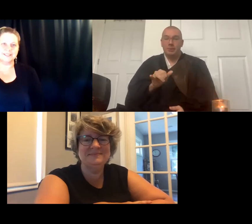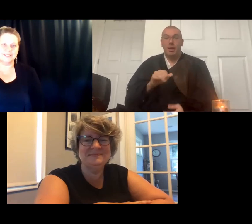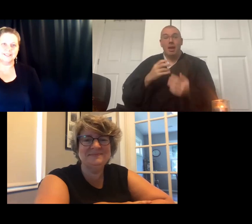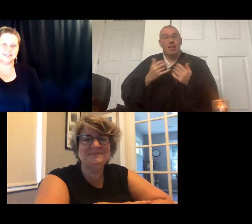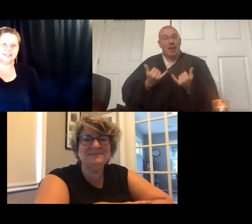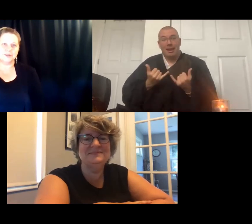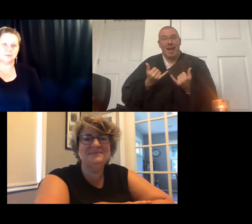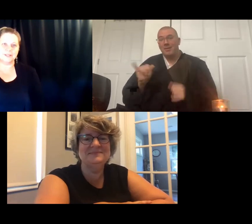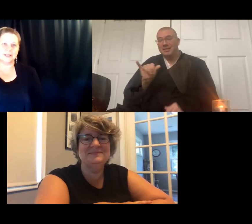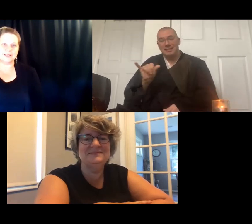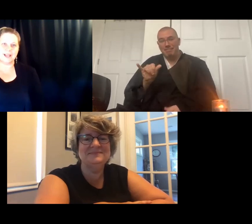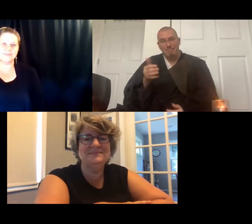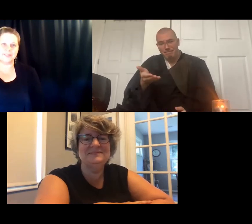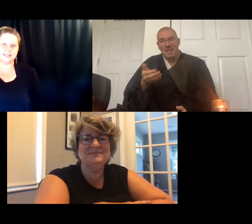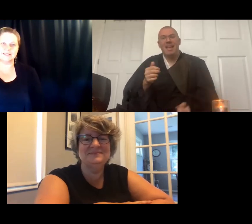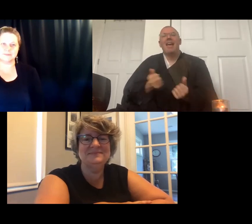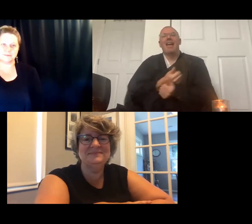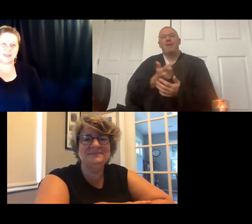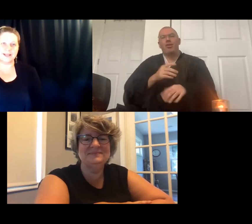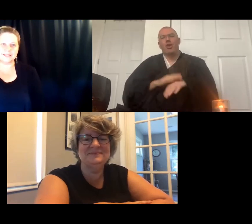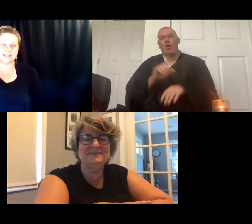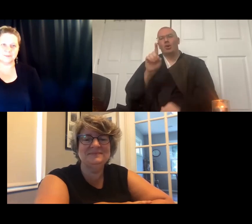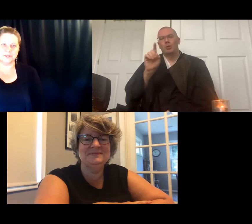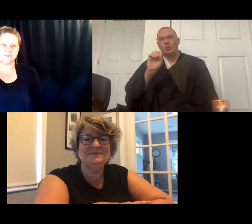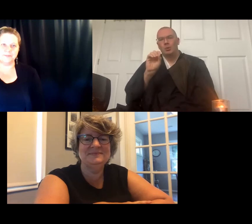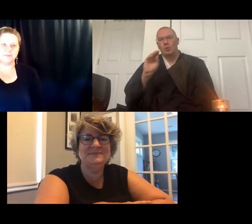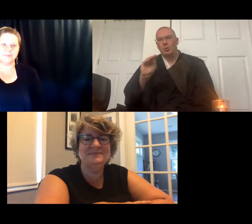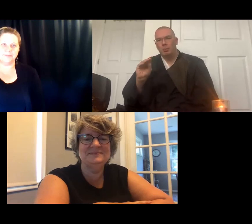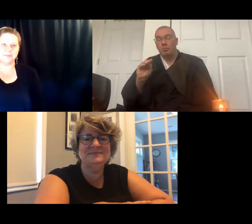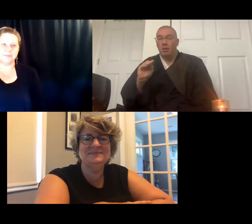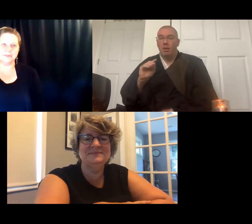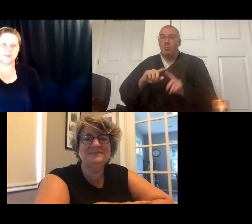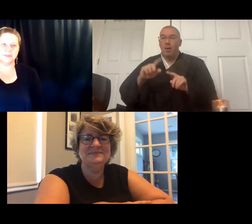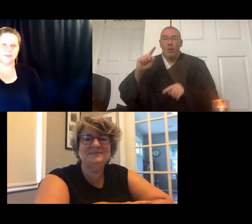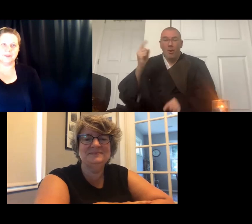captioning. We like to have things made accessible.